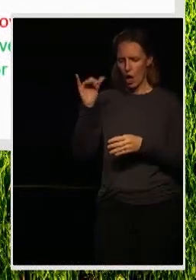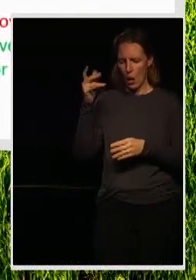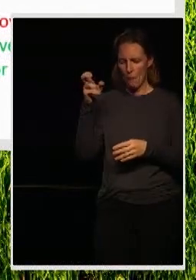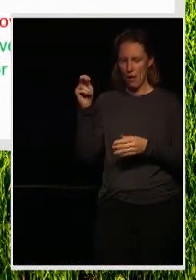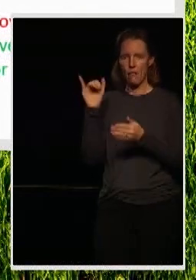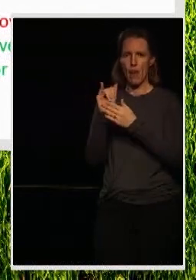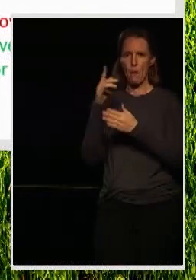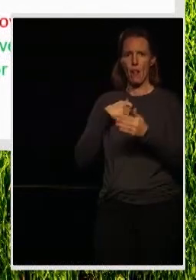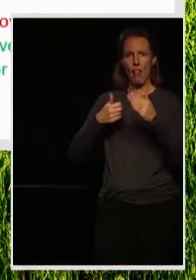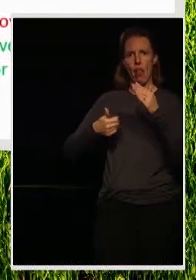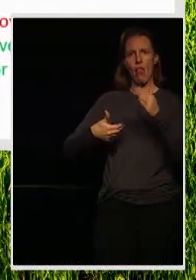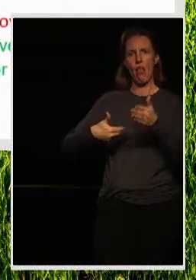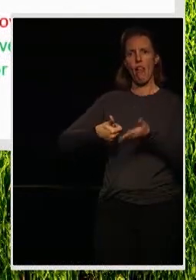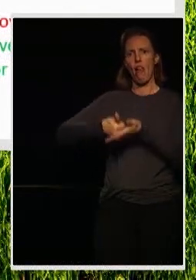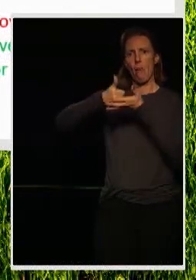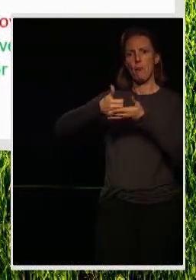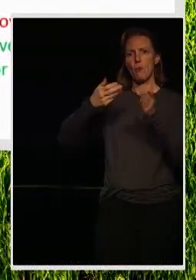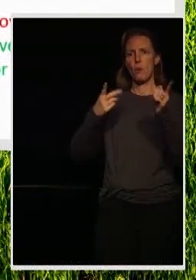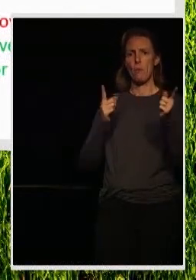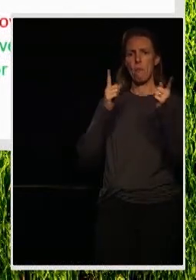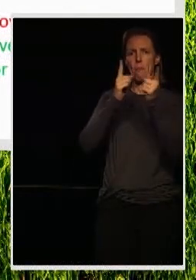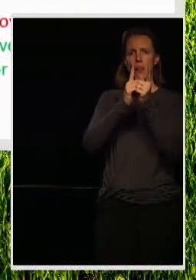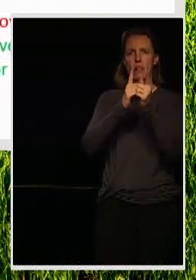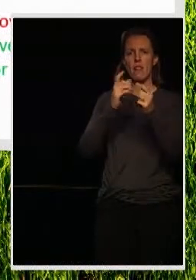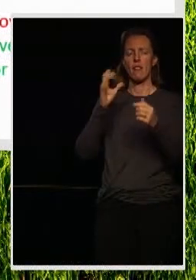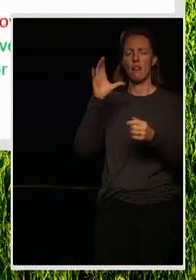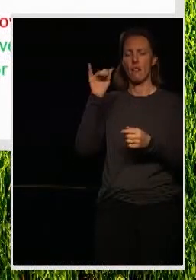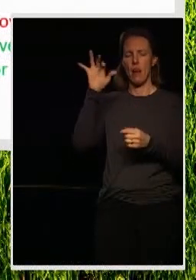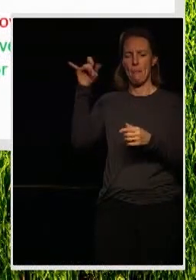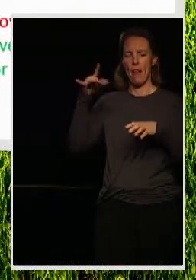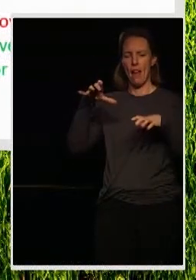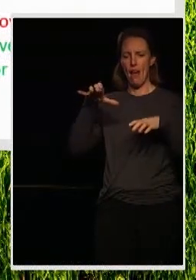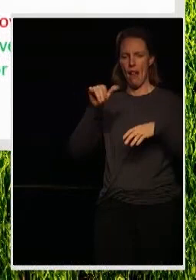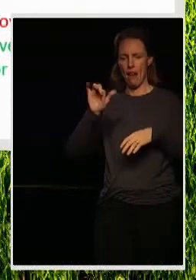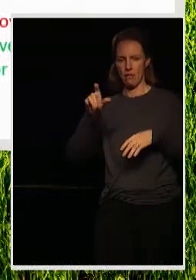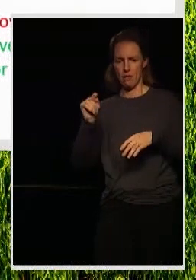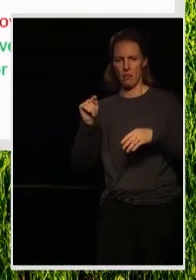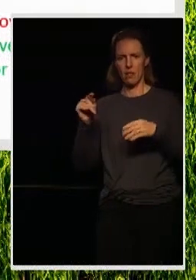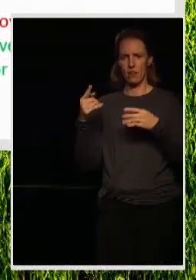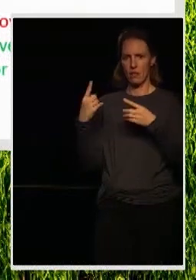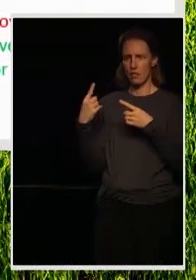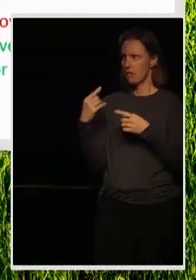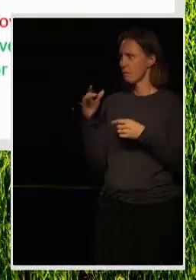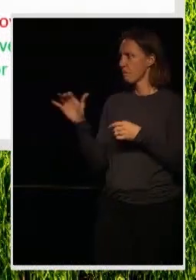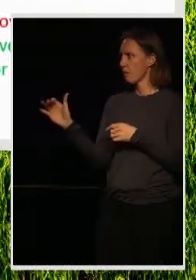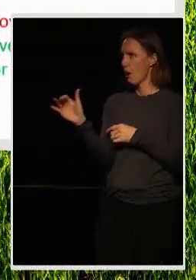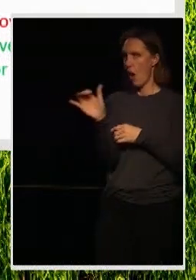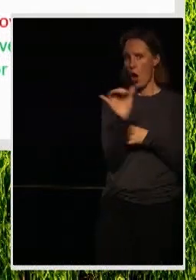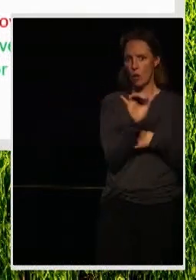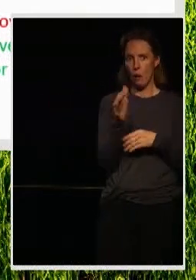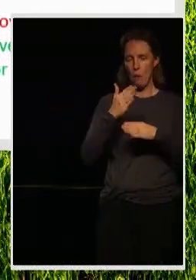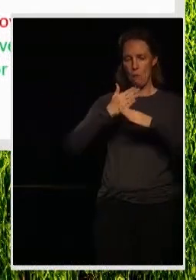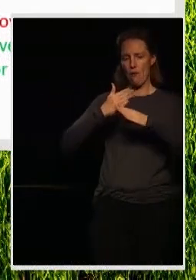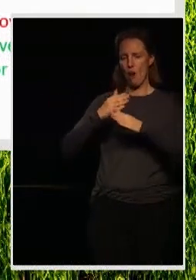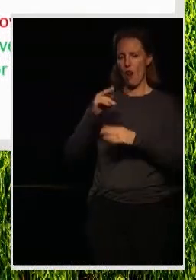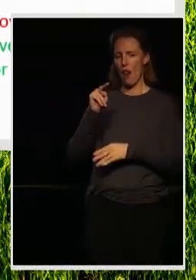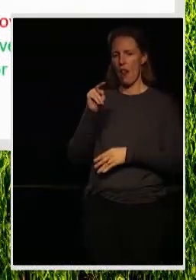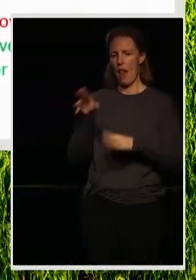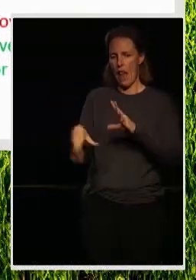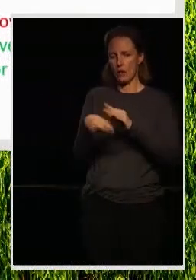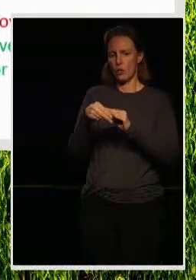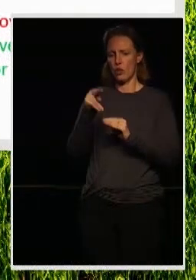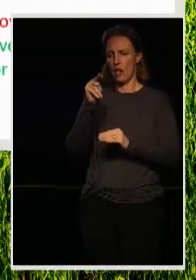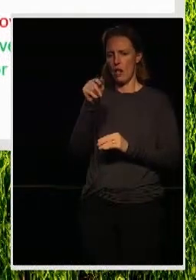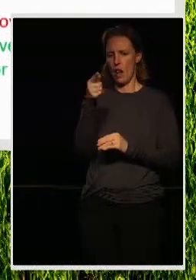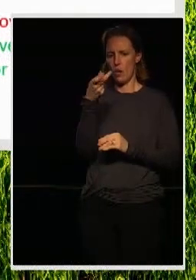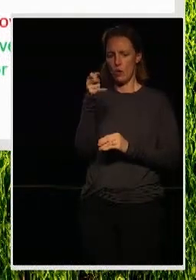York Climate Act goals. At the same time, we are going to prevent excess nitrogen flow into the local river. And